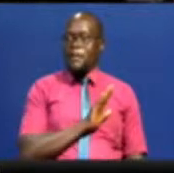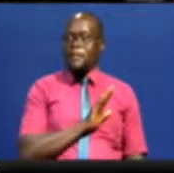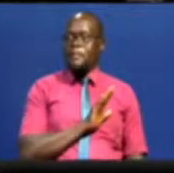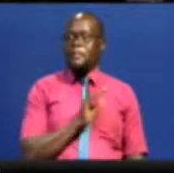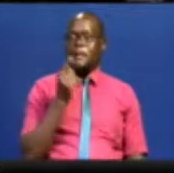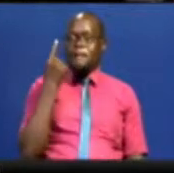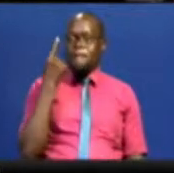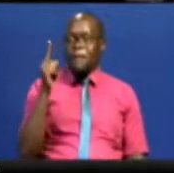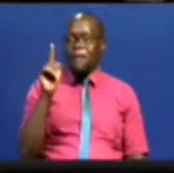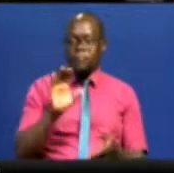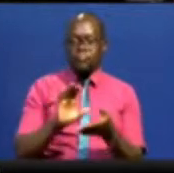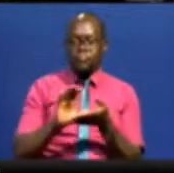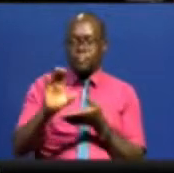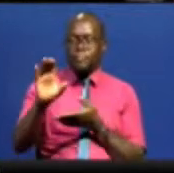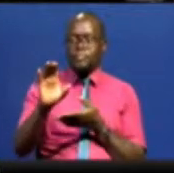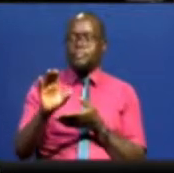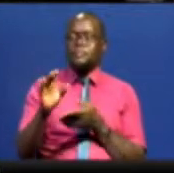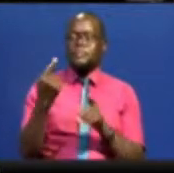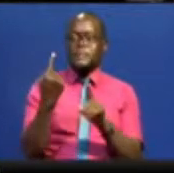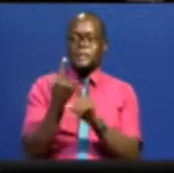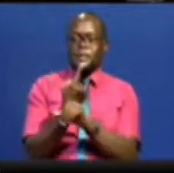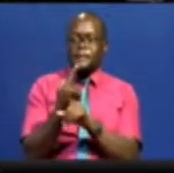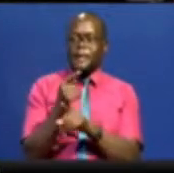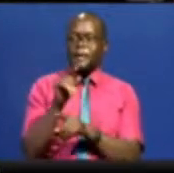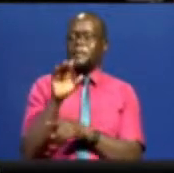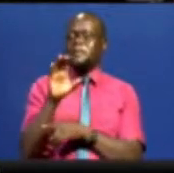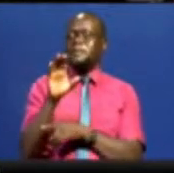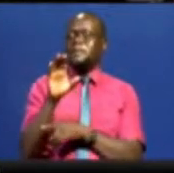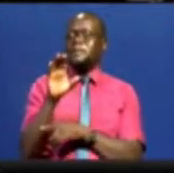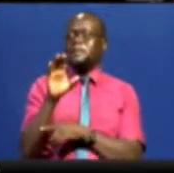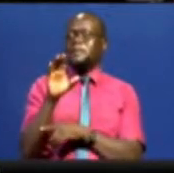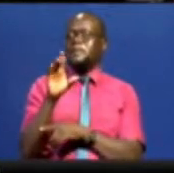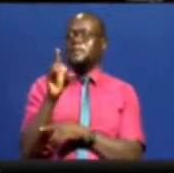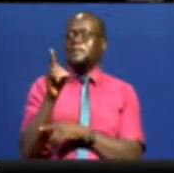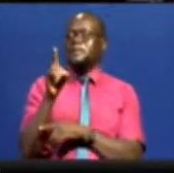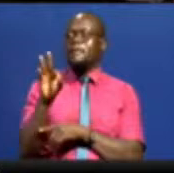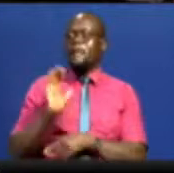for disbursement to respective NGCDF committees,